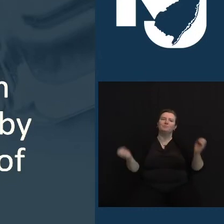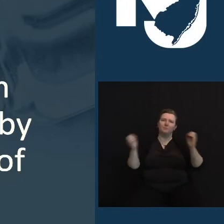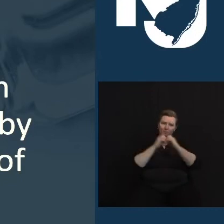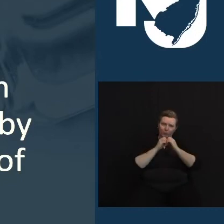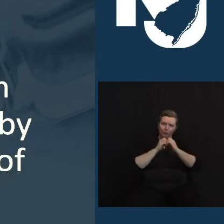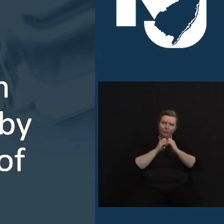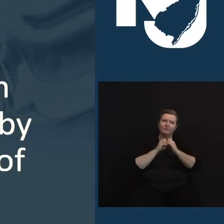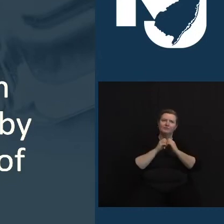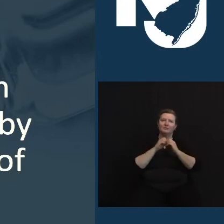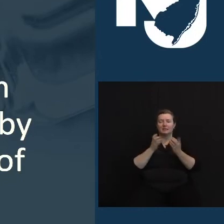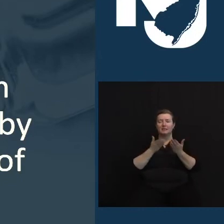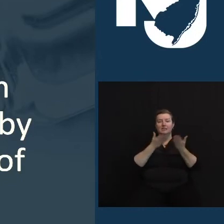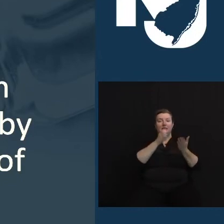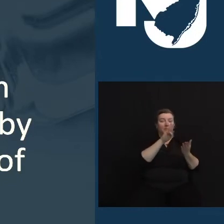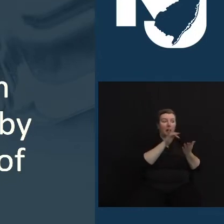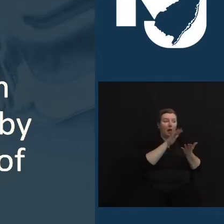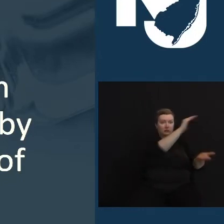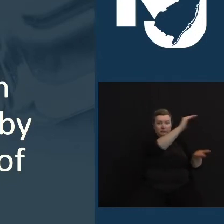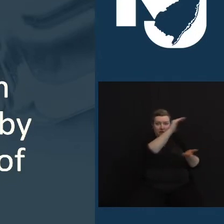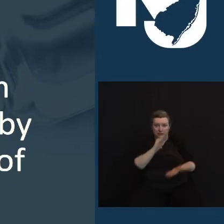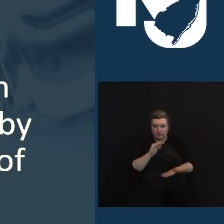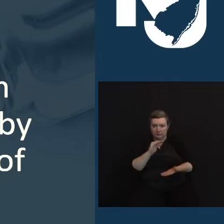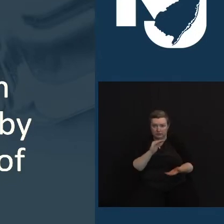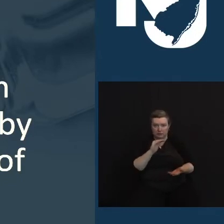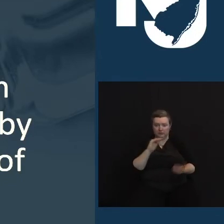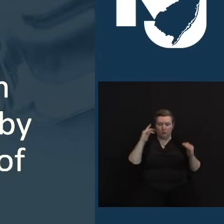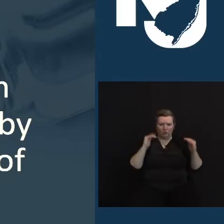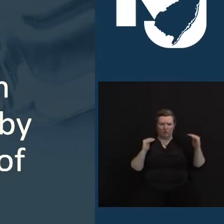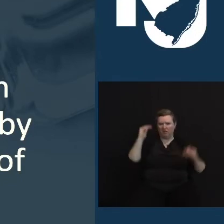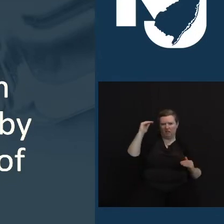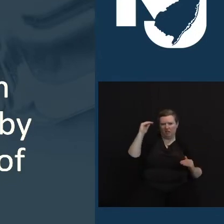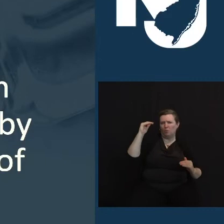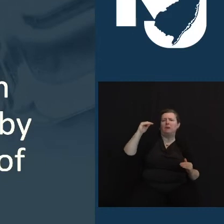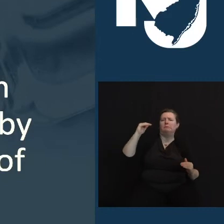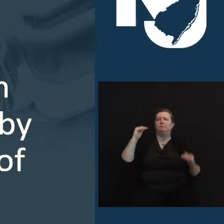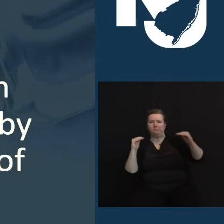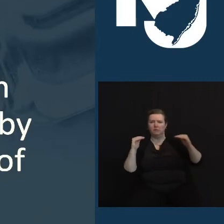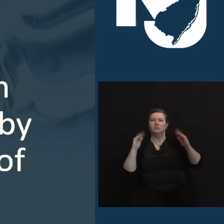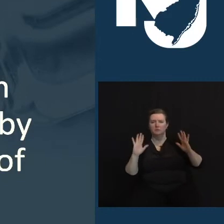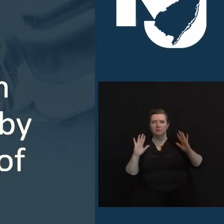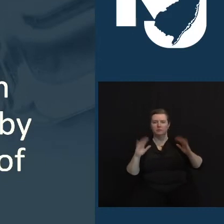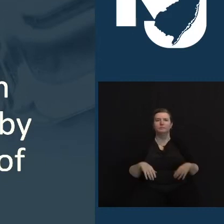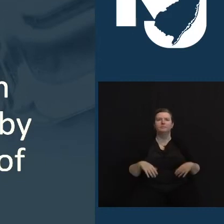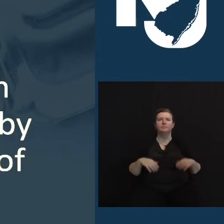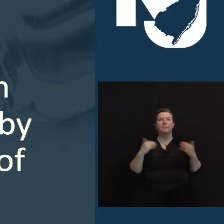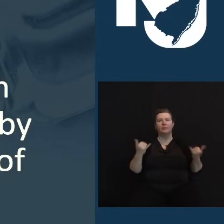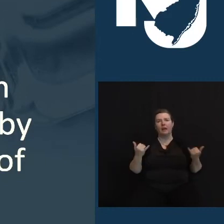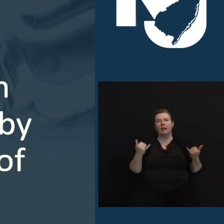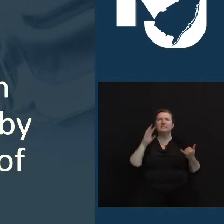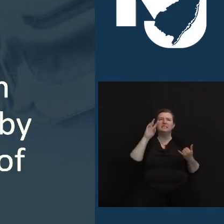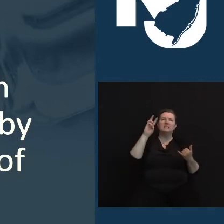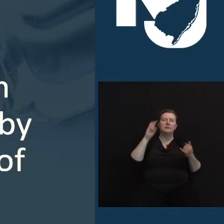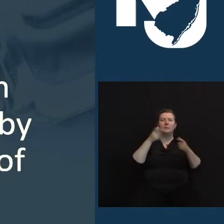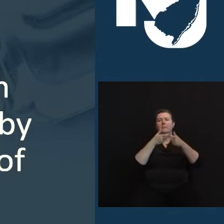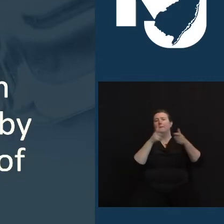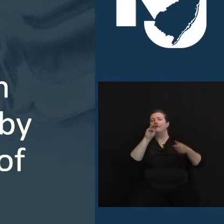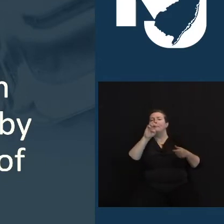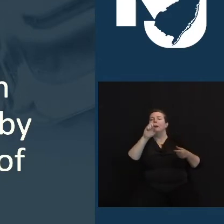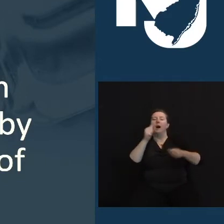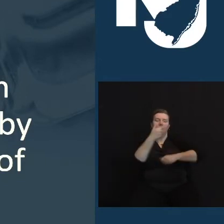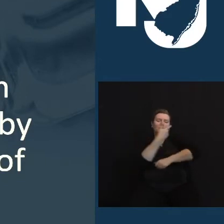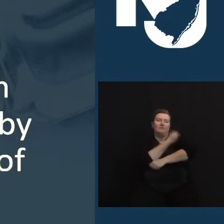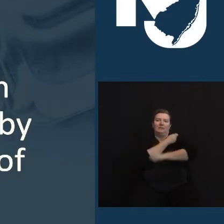up. 160-something of them are already up and running. We have 6 mega sites. We believe